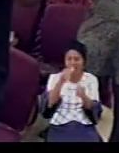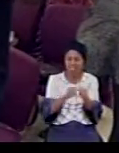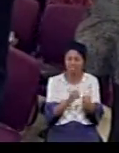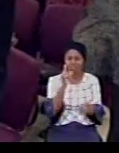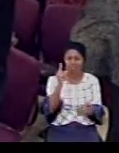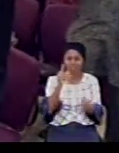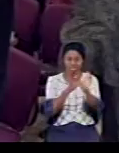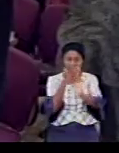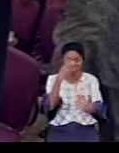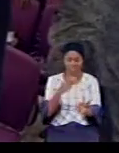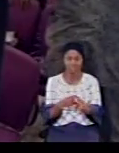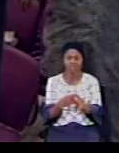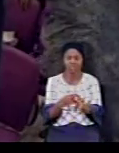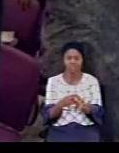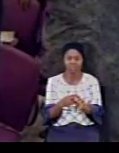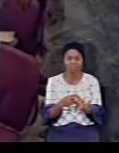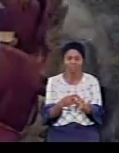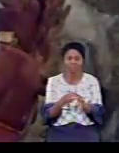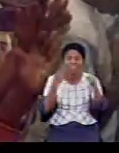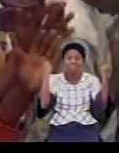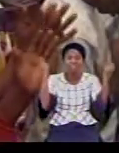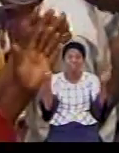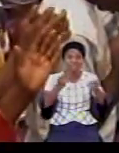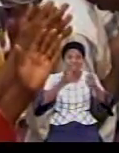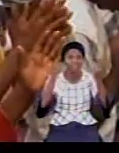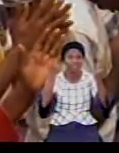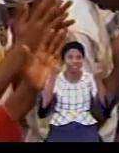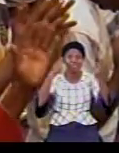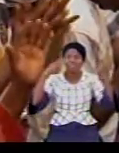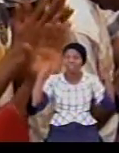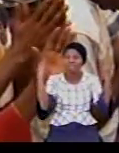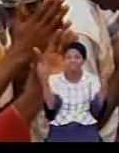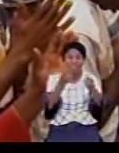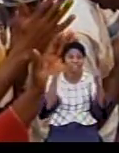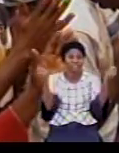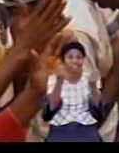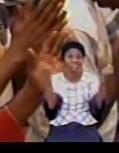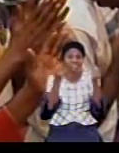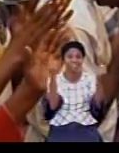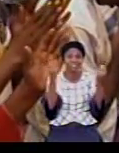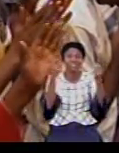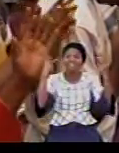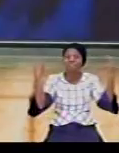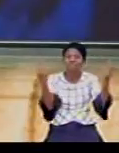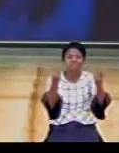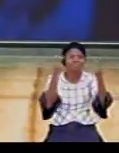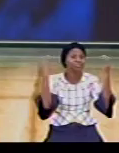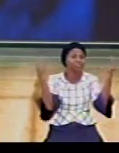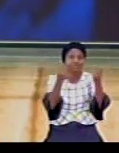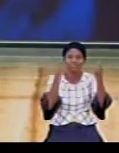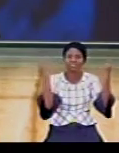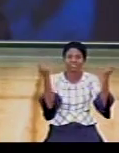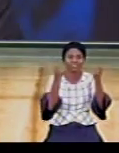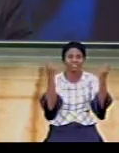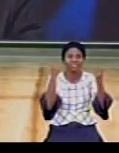everyone. Victory. Victory. Victory in your